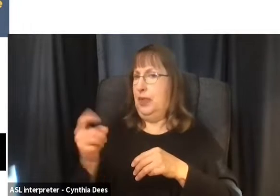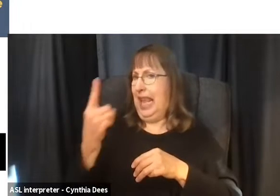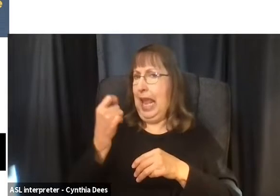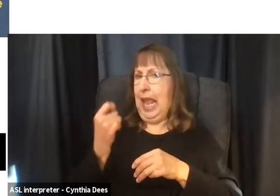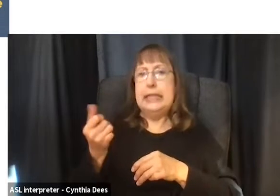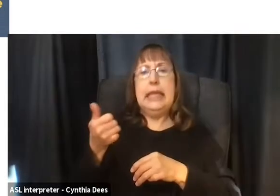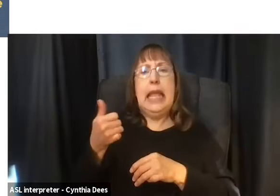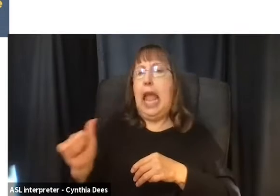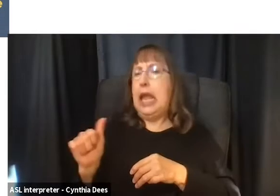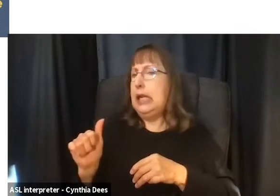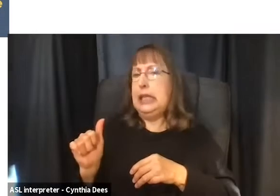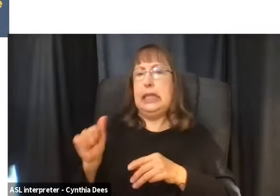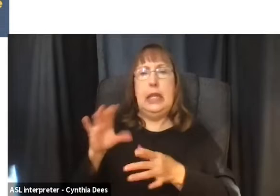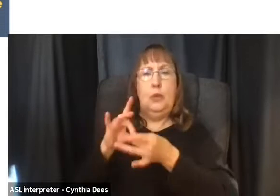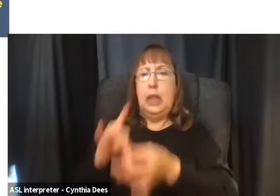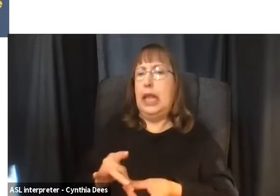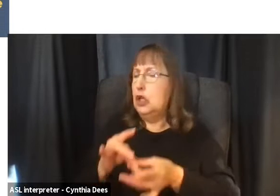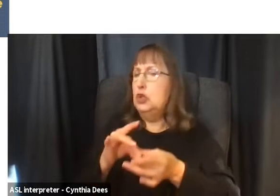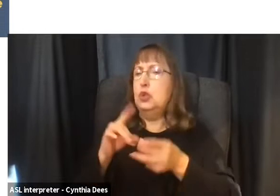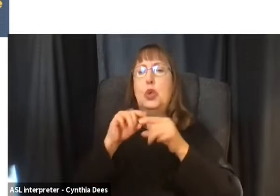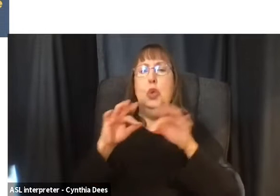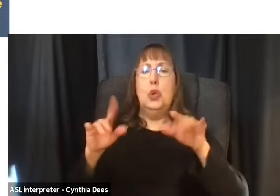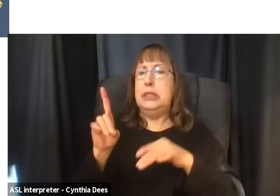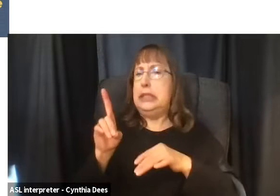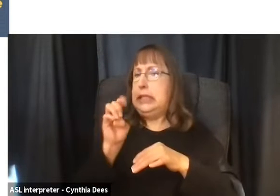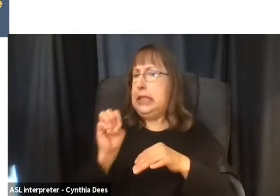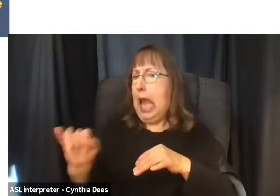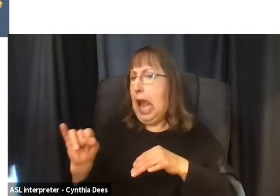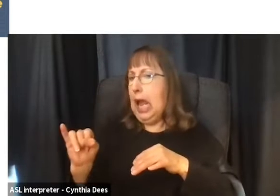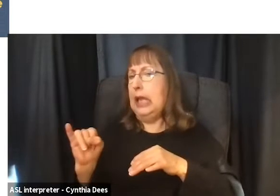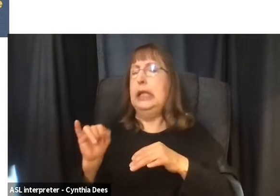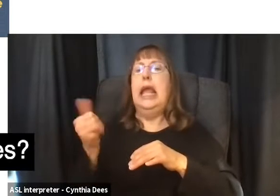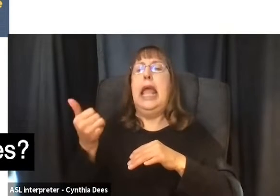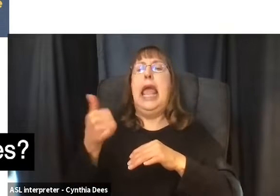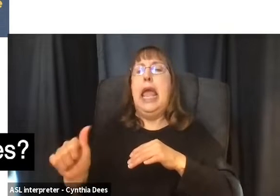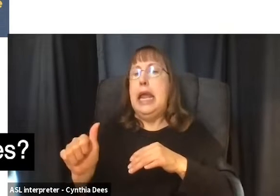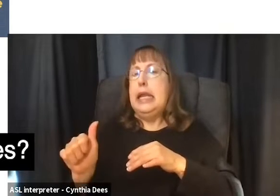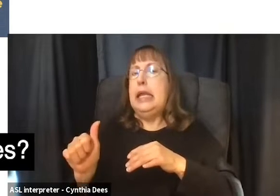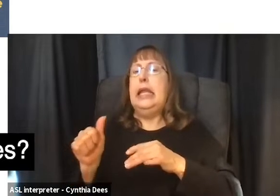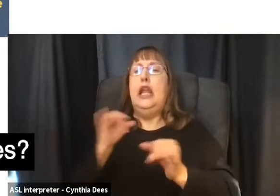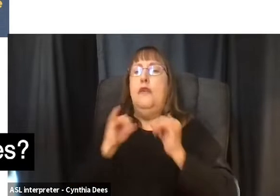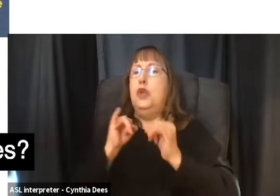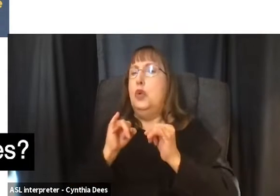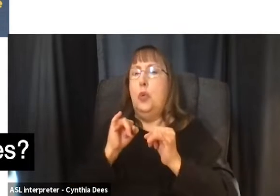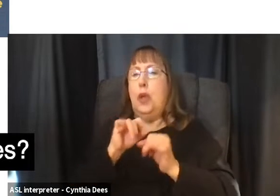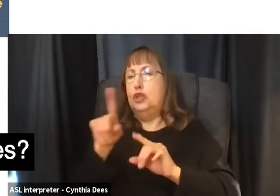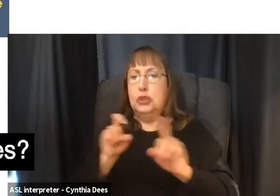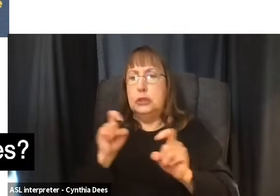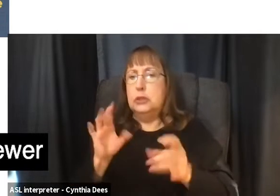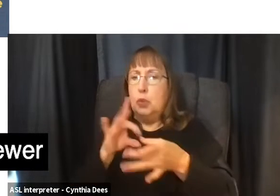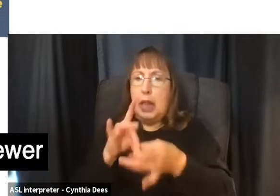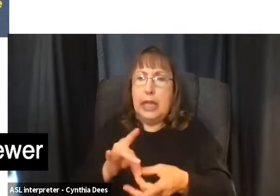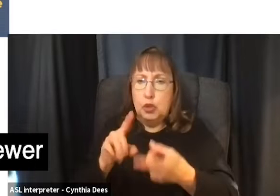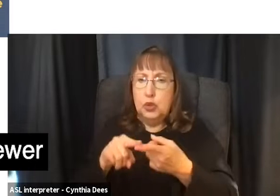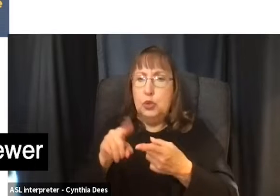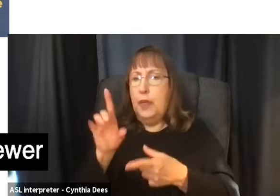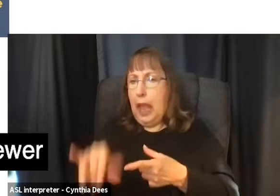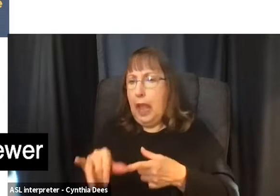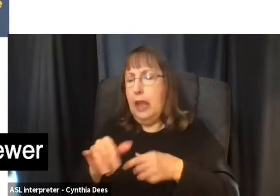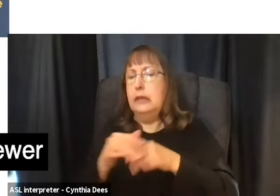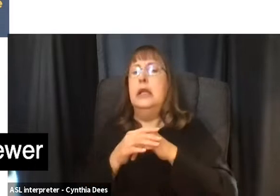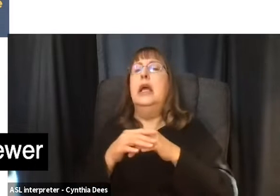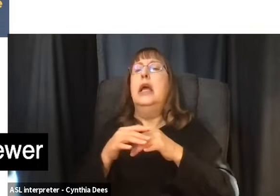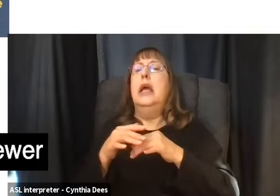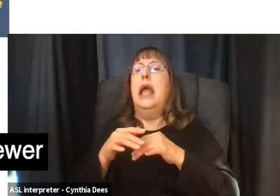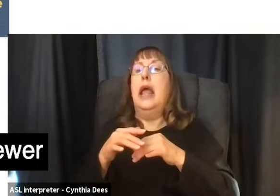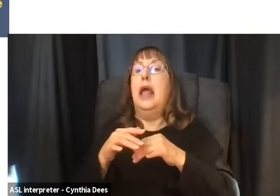anything surrounding diversity, equity, and inclusion? Are there any of their interviewing questions that are revolved around those pieces? And then, of course,